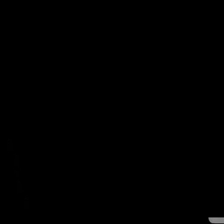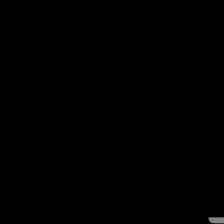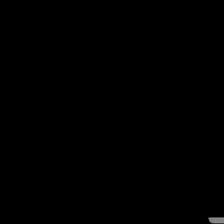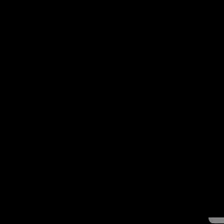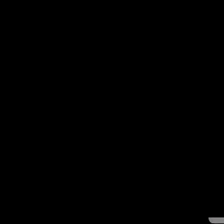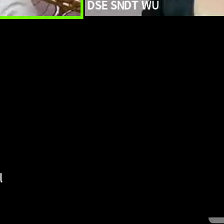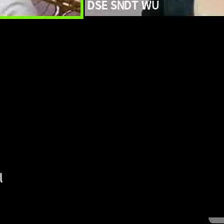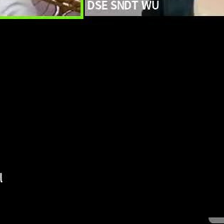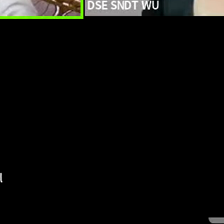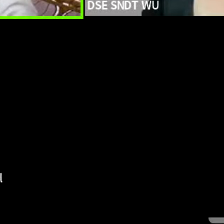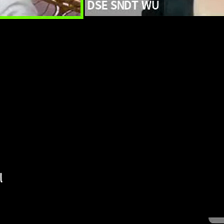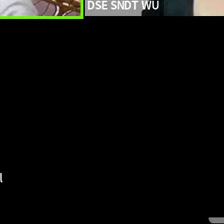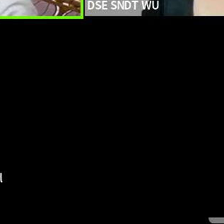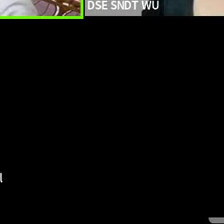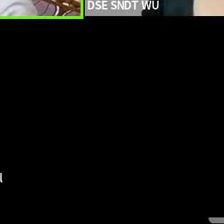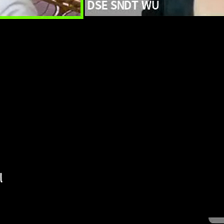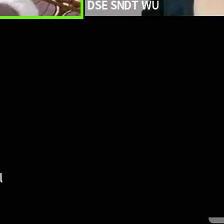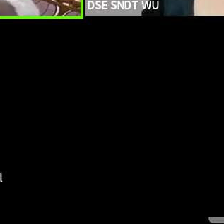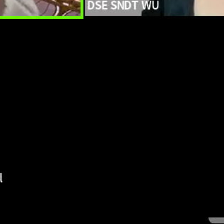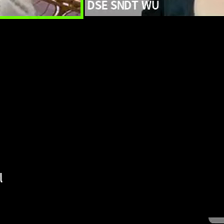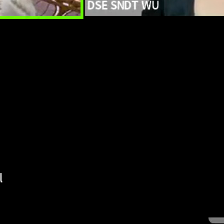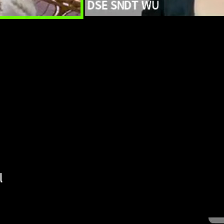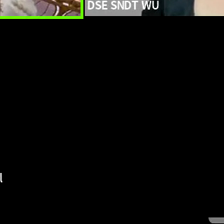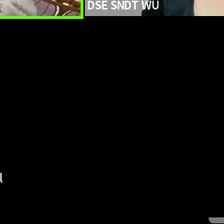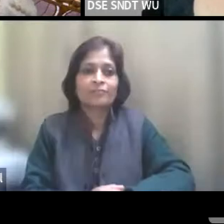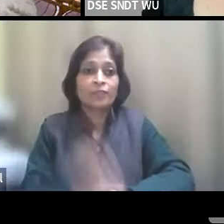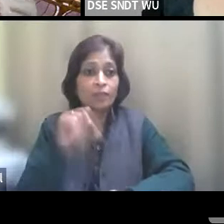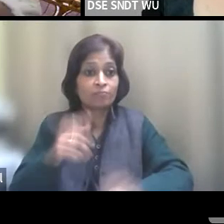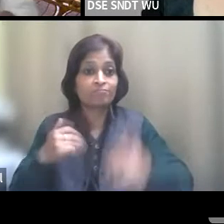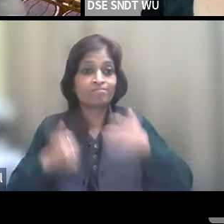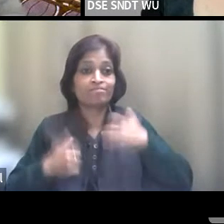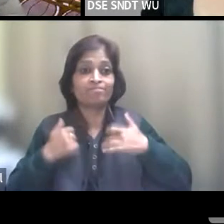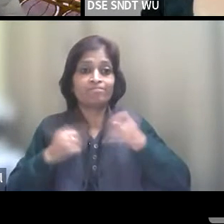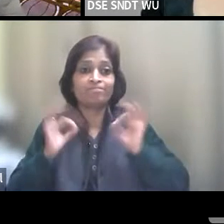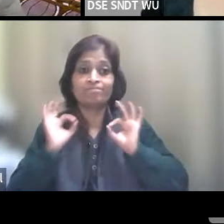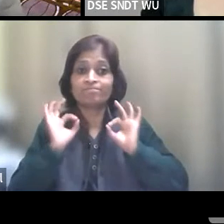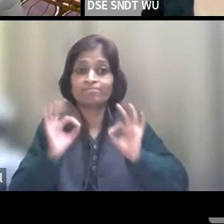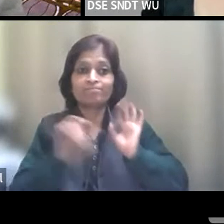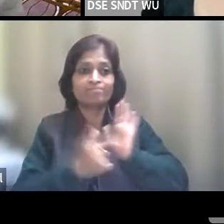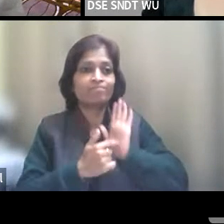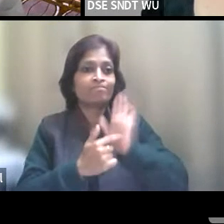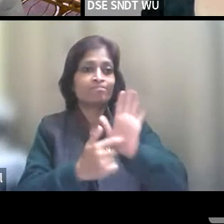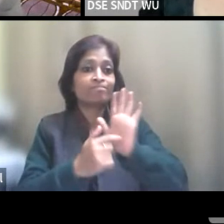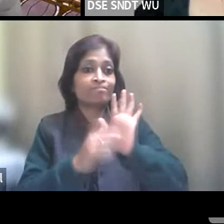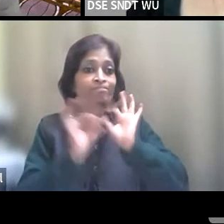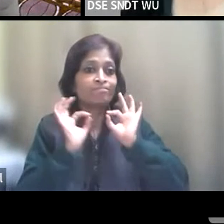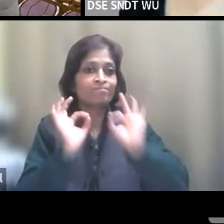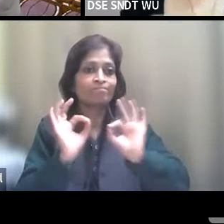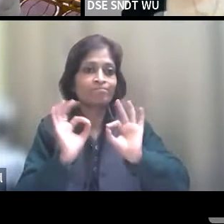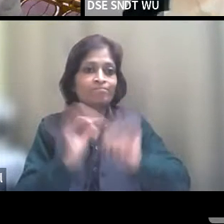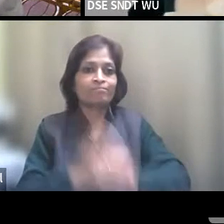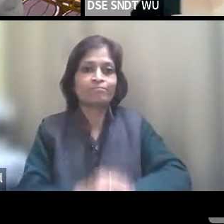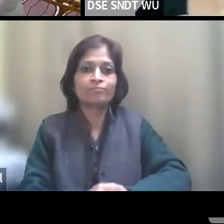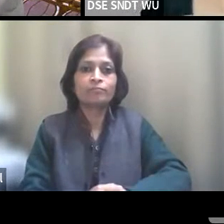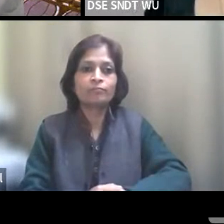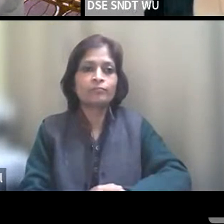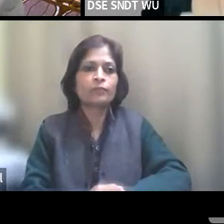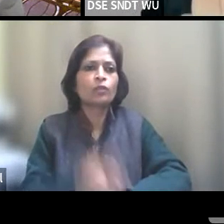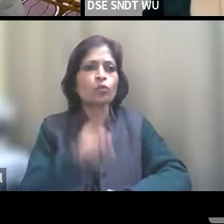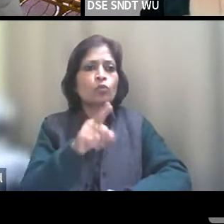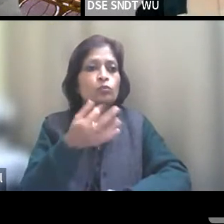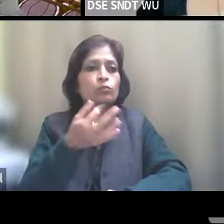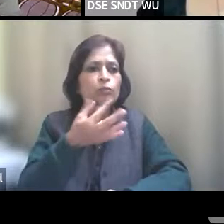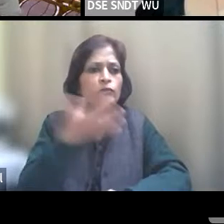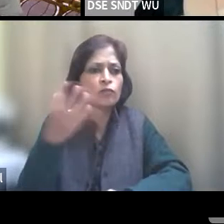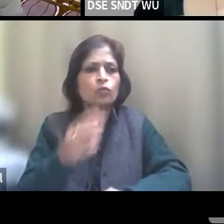Thank you so much, Dr. Maria. That was a very interesting presentation. And though you were specifically